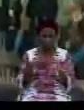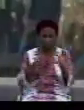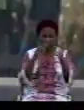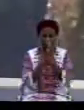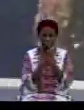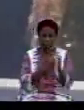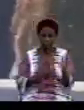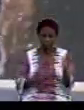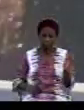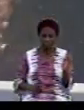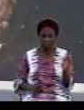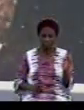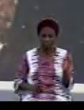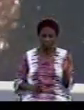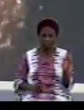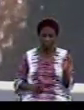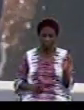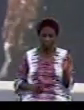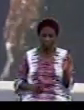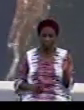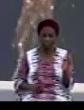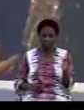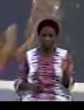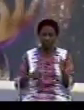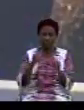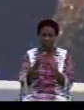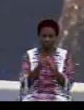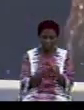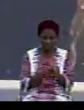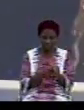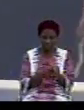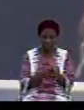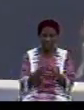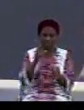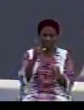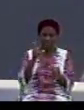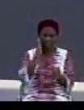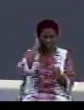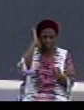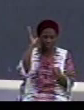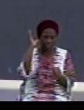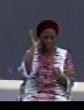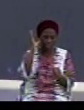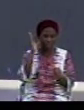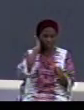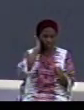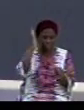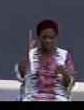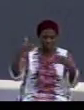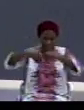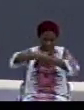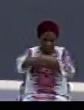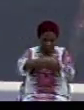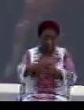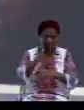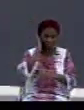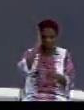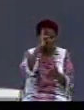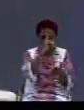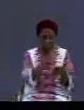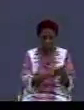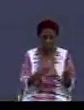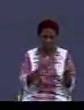Lord, everyone will hear. Everyone will embrace. Everyone will believe the